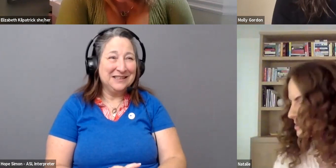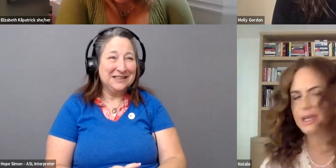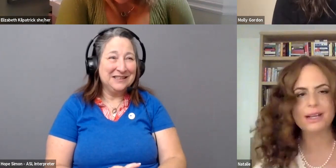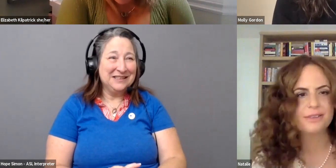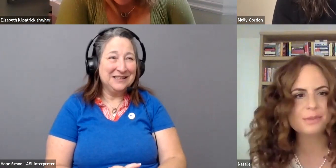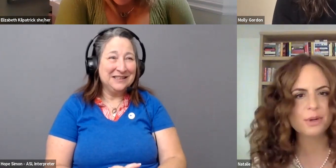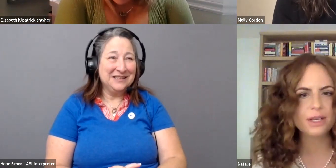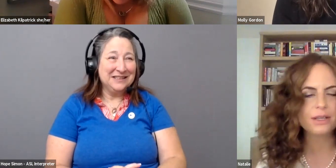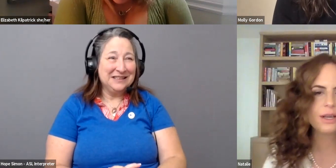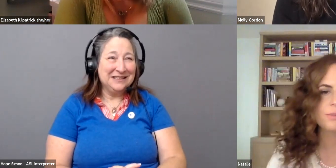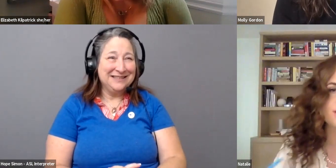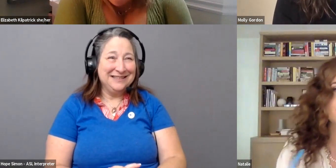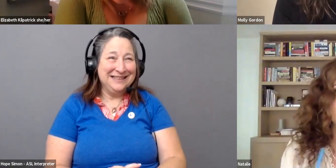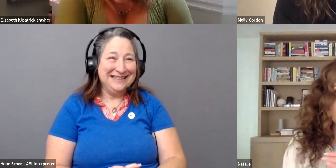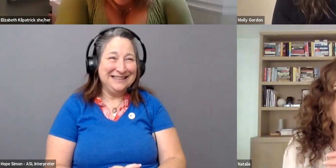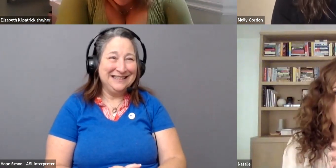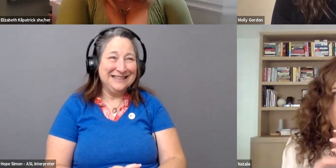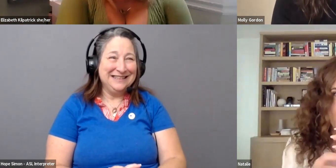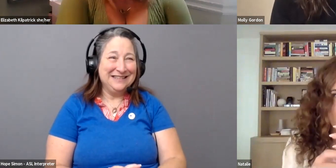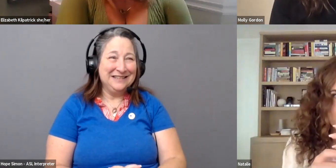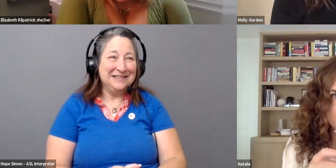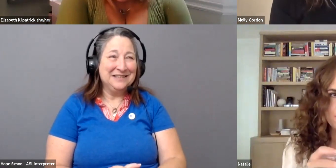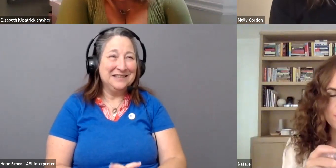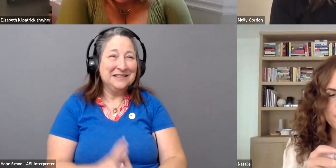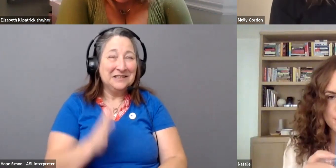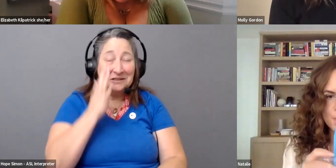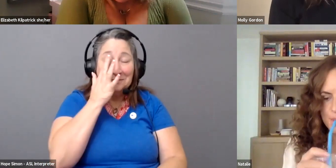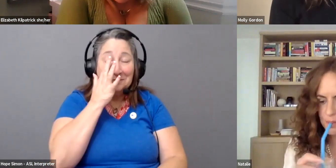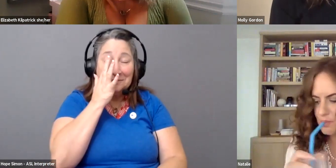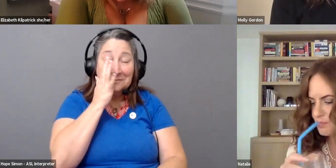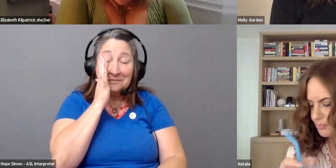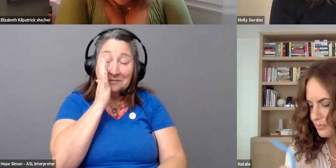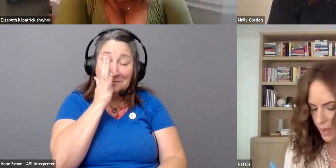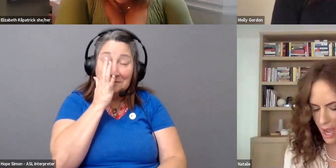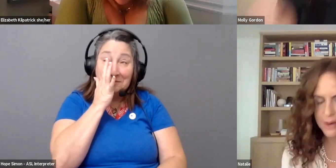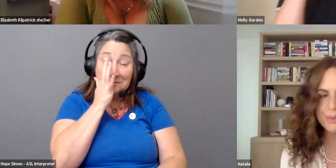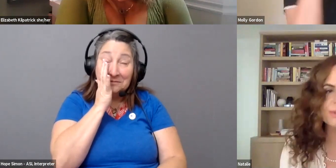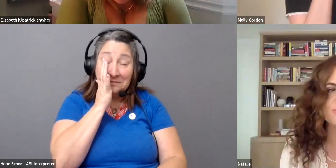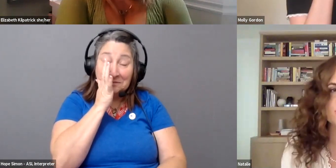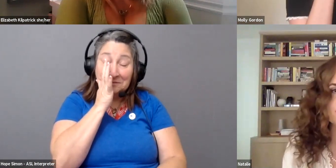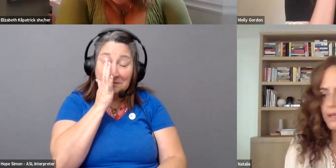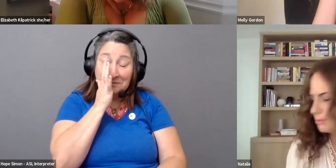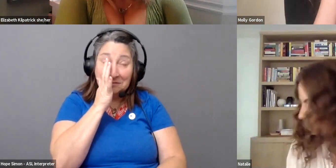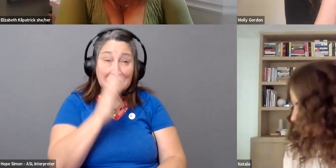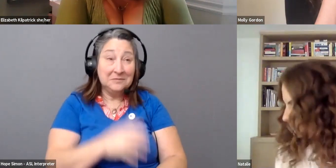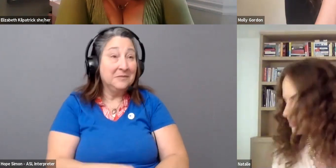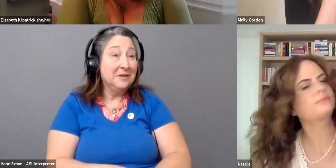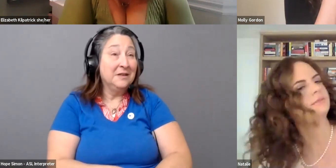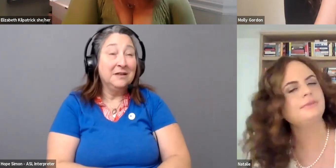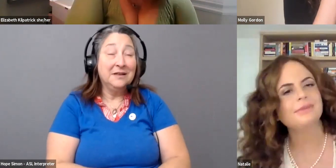came into my hair this morning. I'm not. well, you launched a few things this week, so. I had a baby 4 days ago.